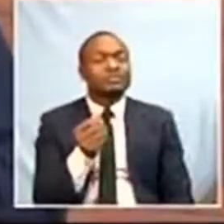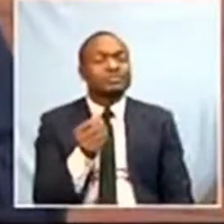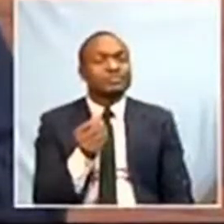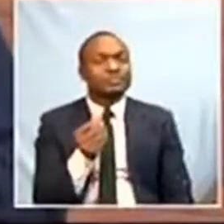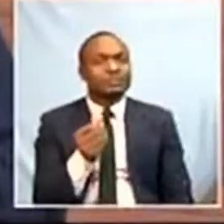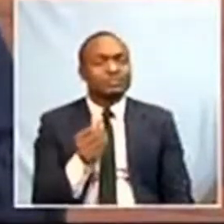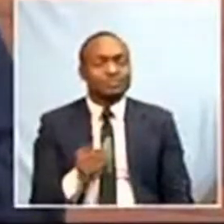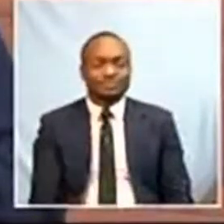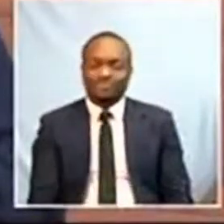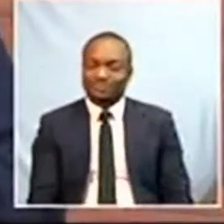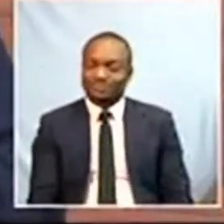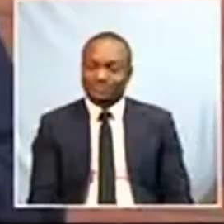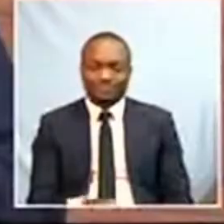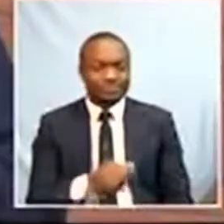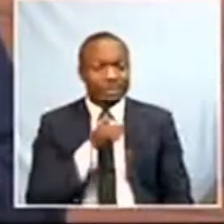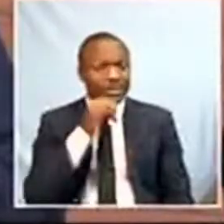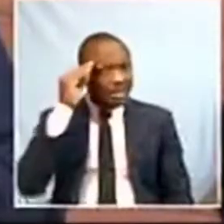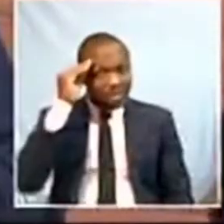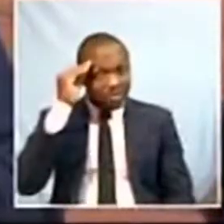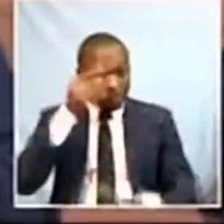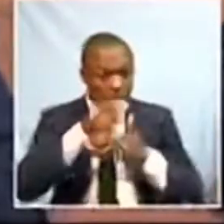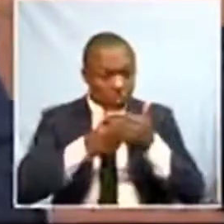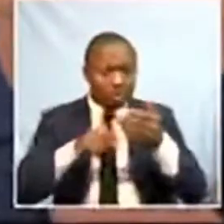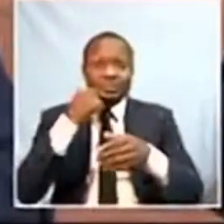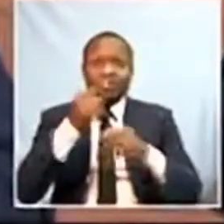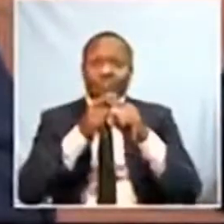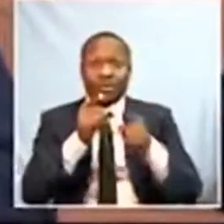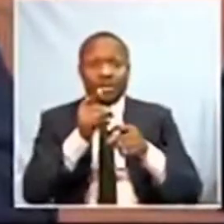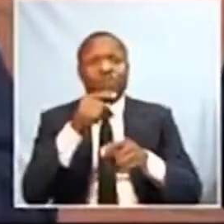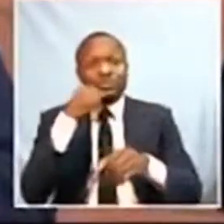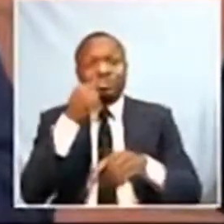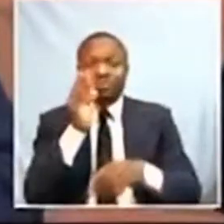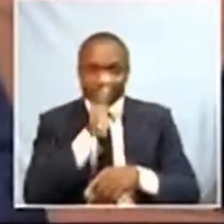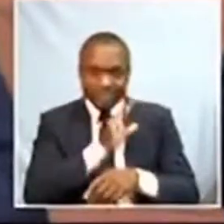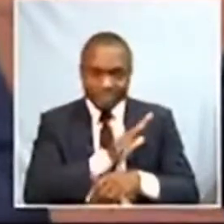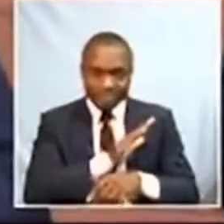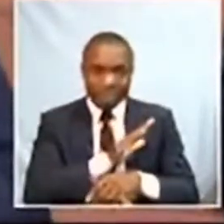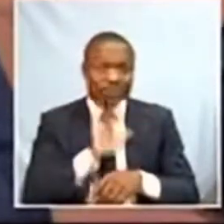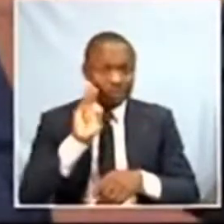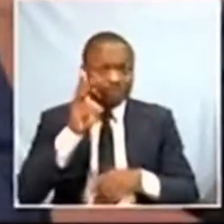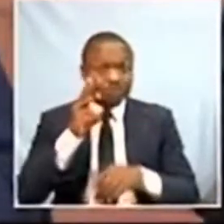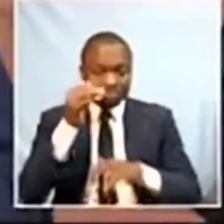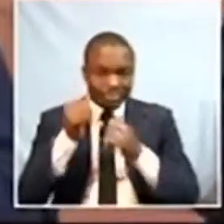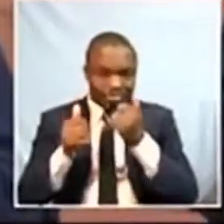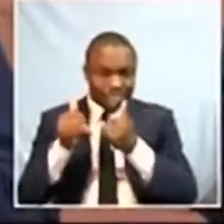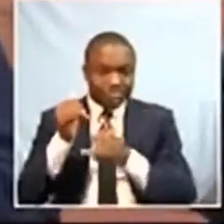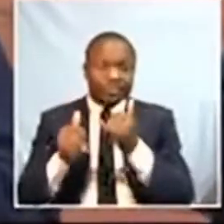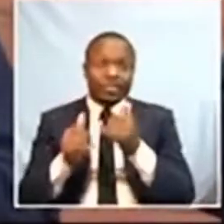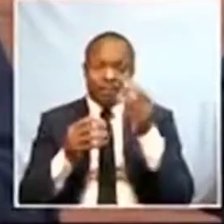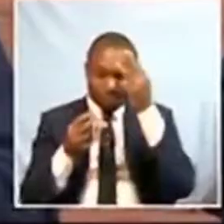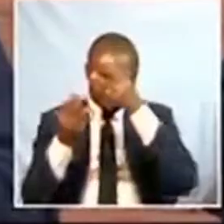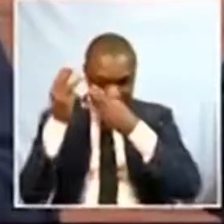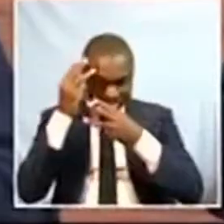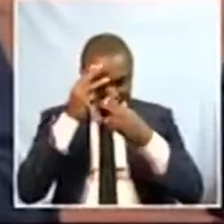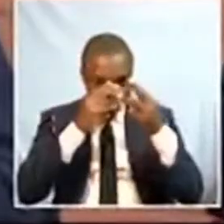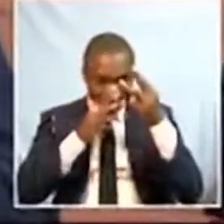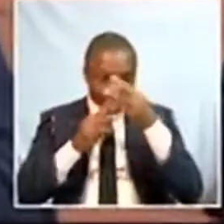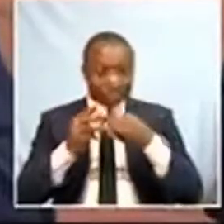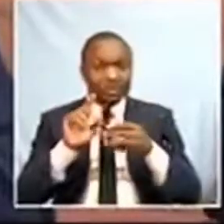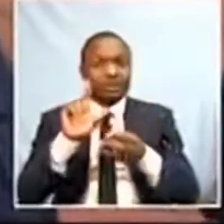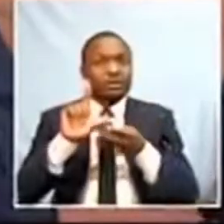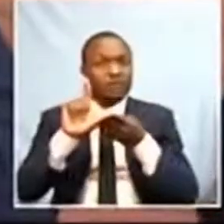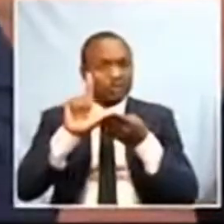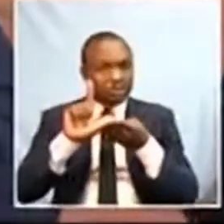So I don't know what I can say, but you had already said it earlier on, and you are going to conclude. I'm concerned. I think LUKULU is